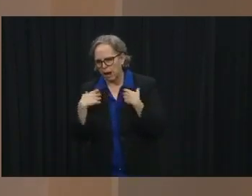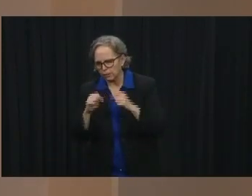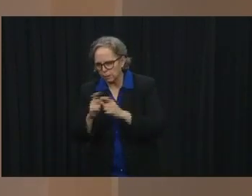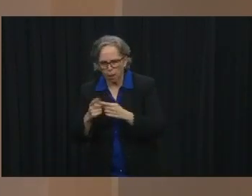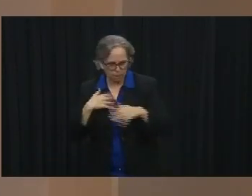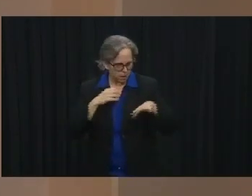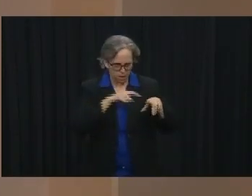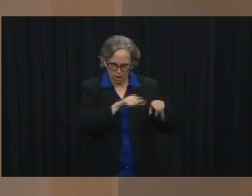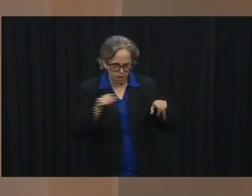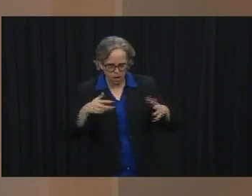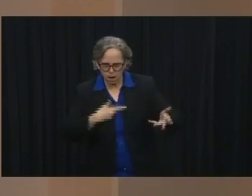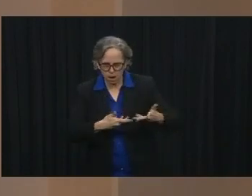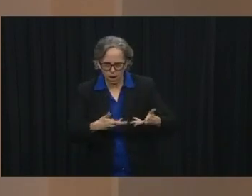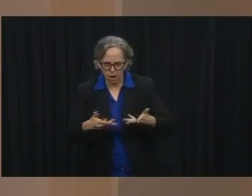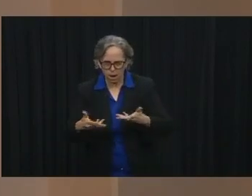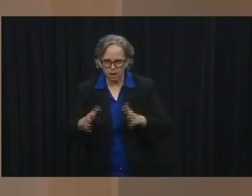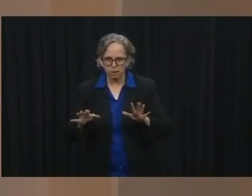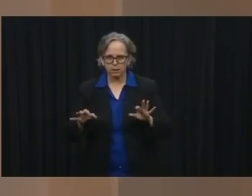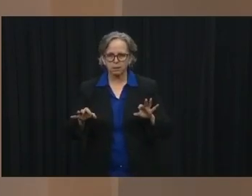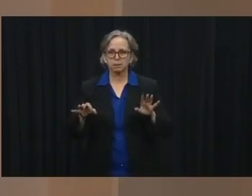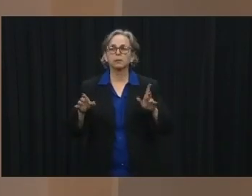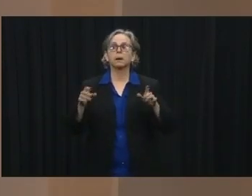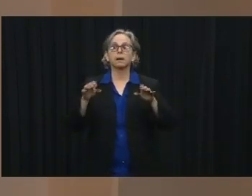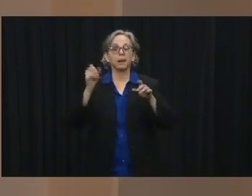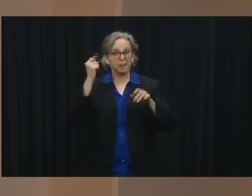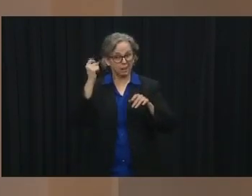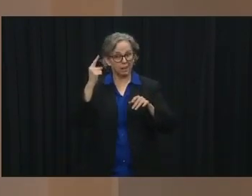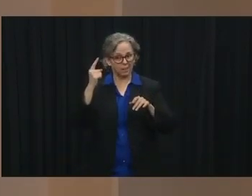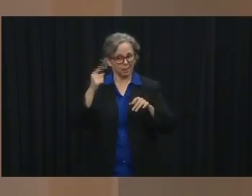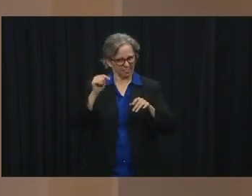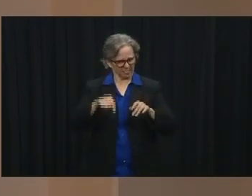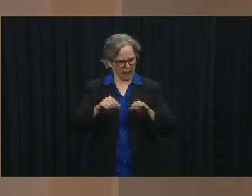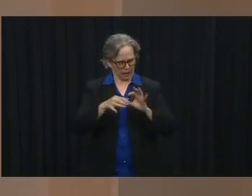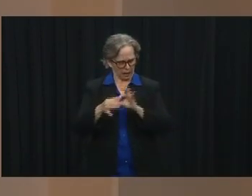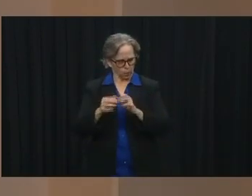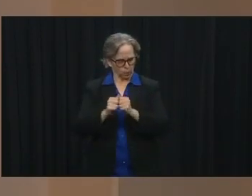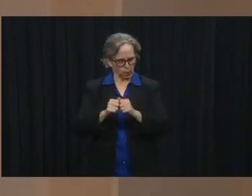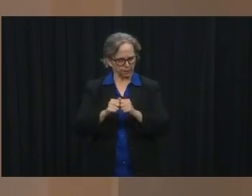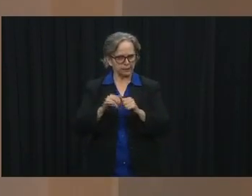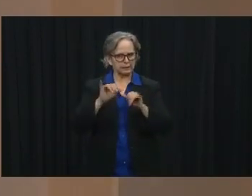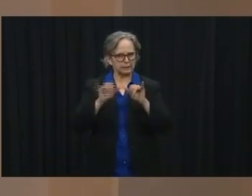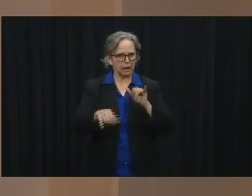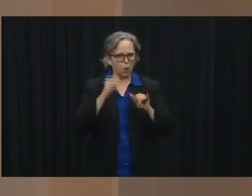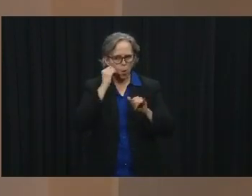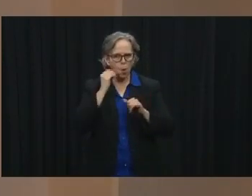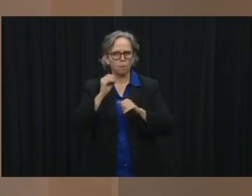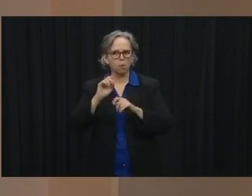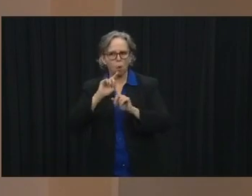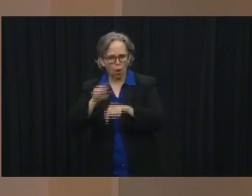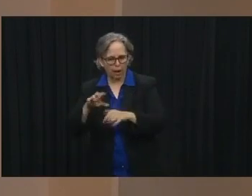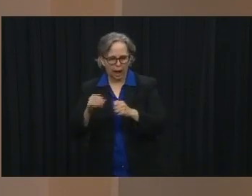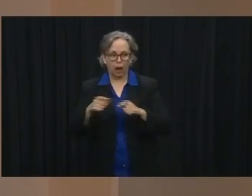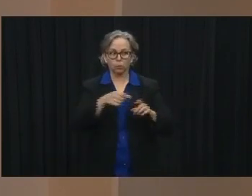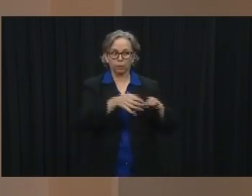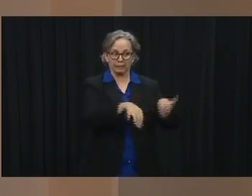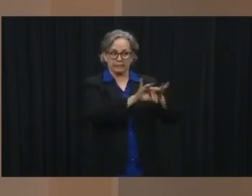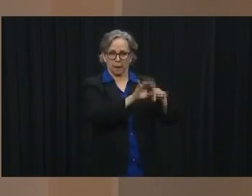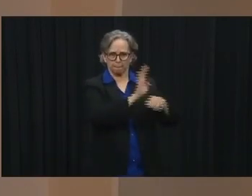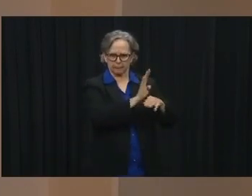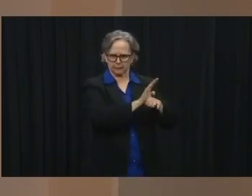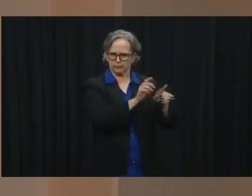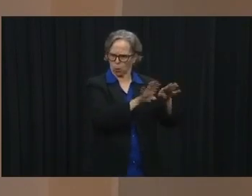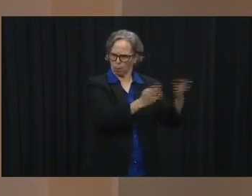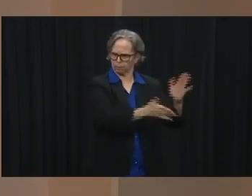about the stay-at-home order and the essential business list. It's important that you read the order and the